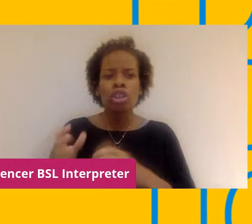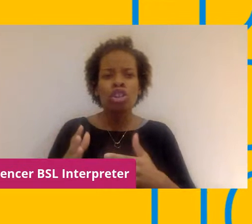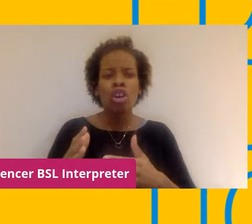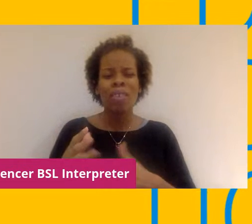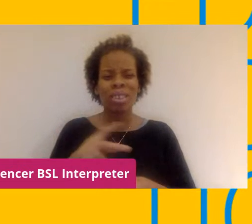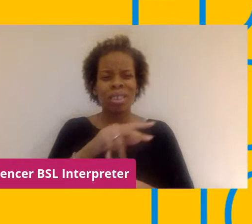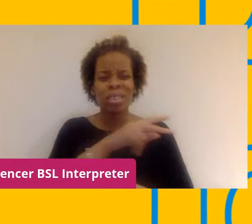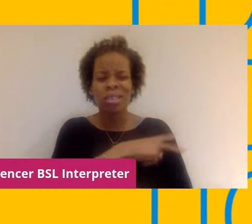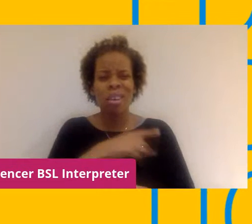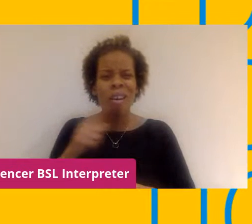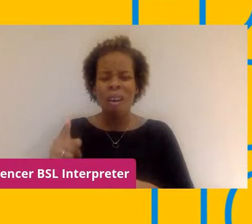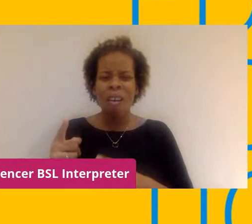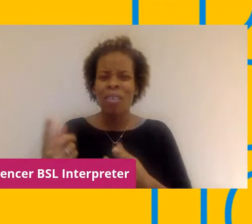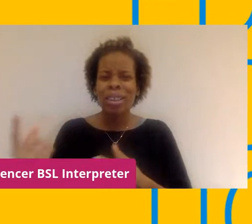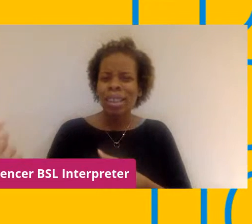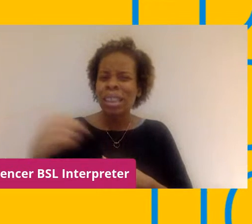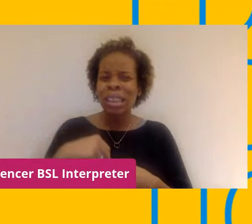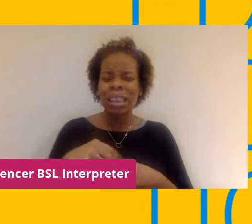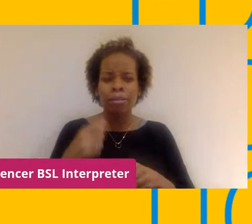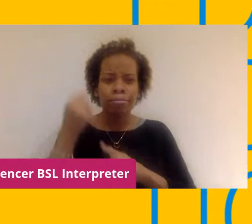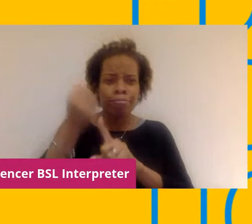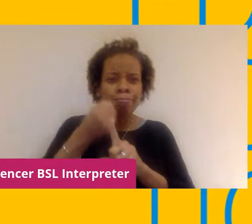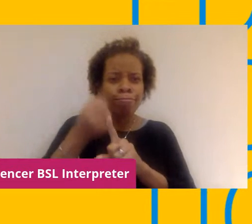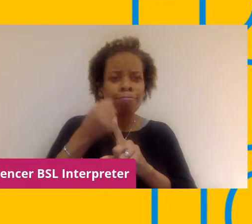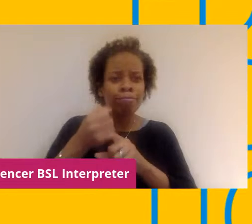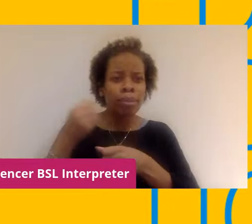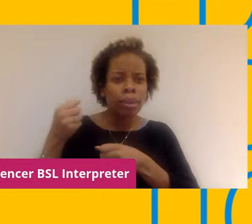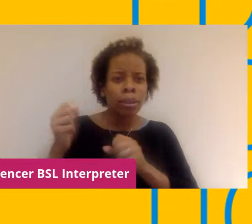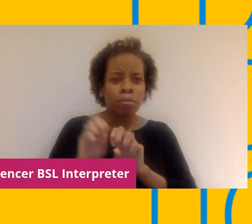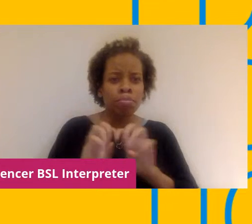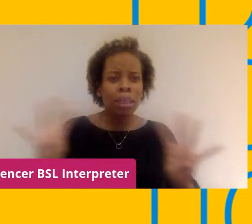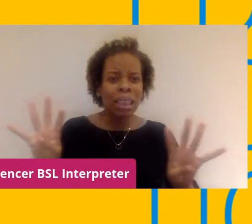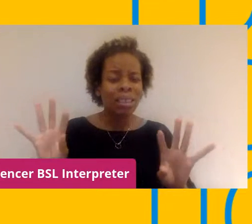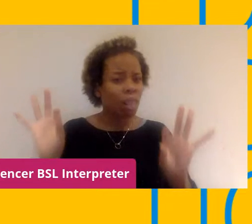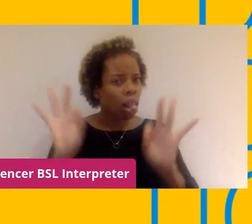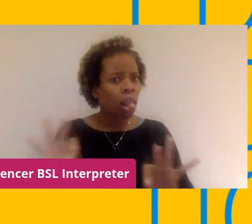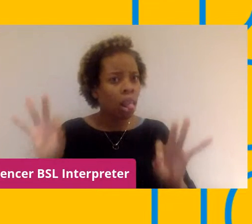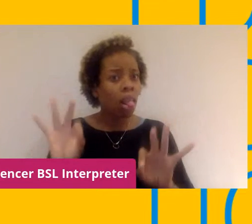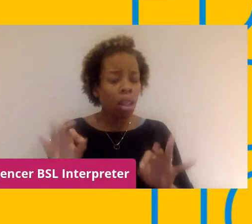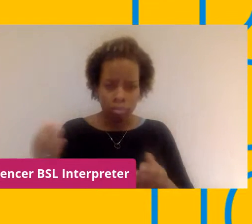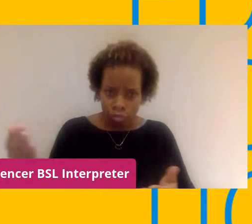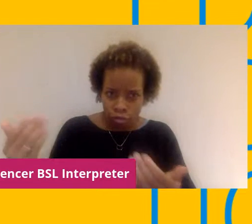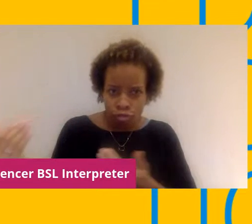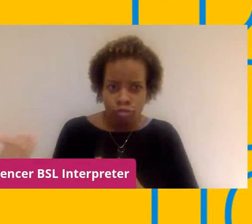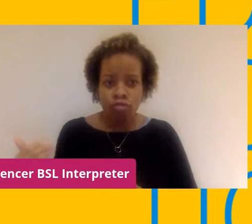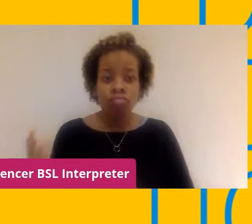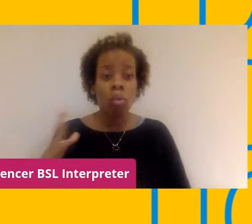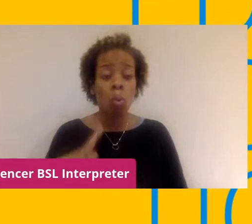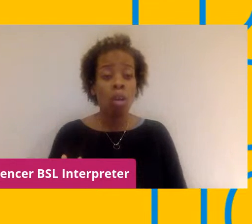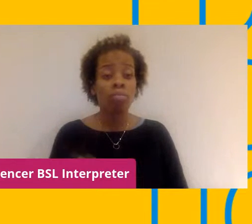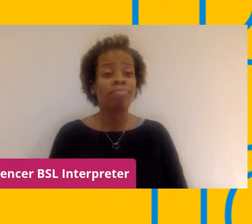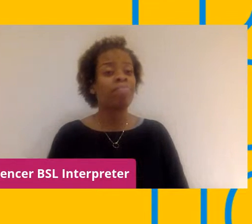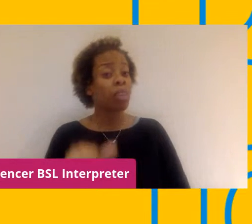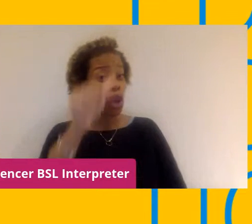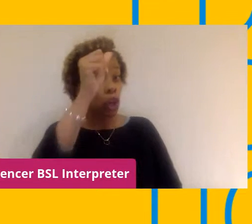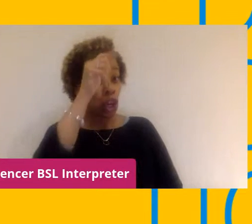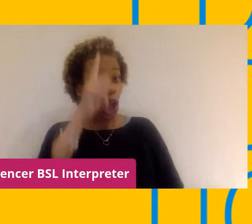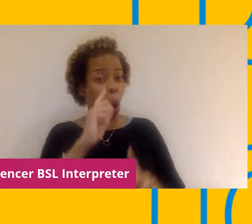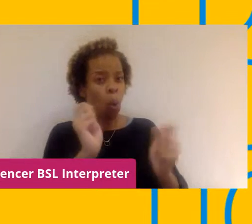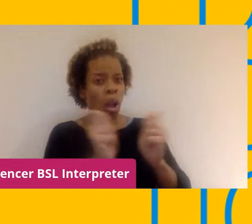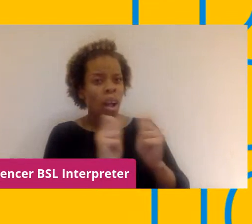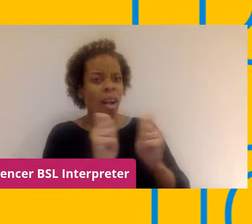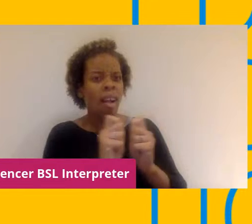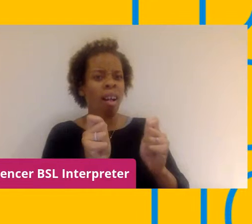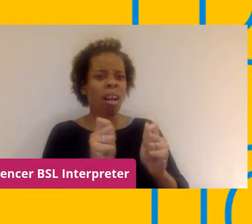particular. We all know that UCU's often seen and reported in the media, particularly as the lecturers'